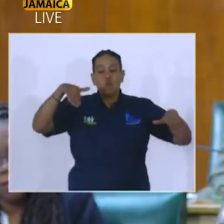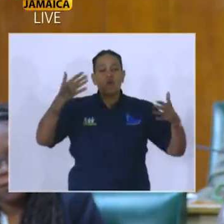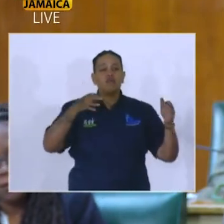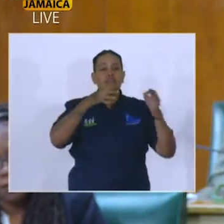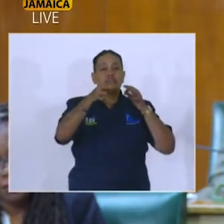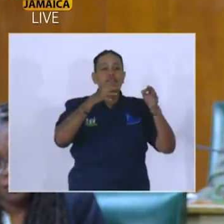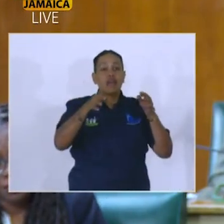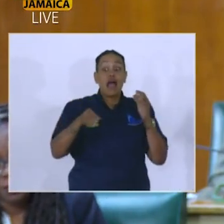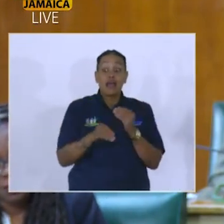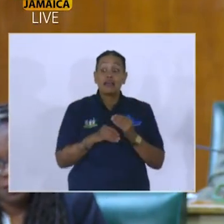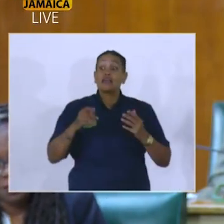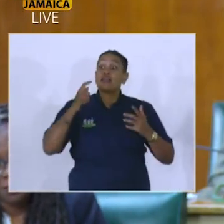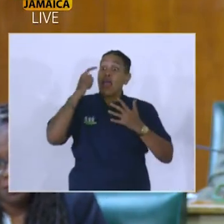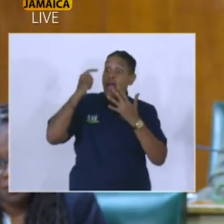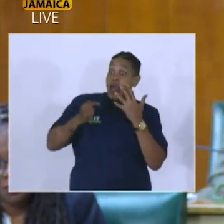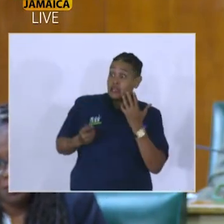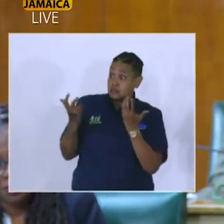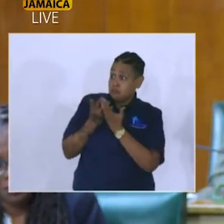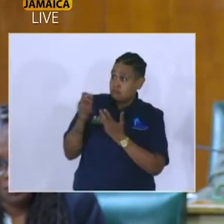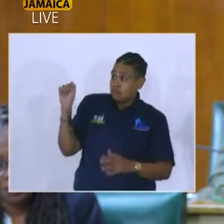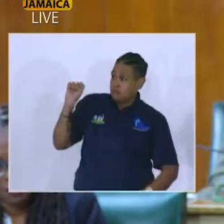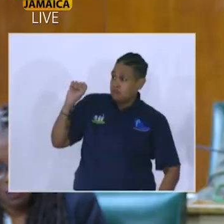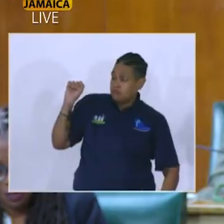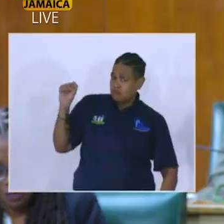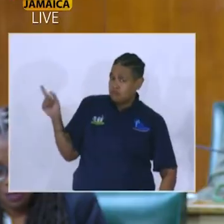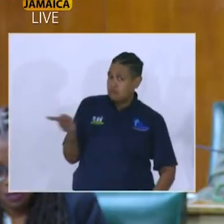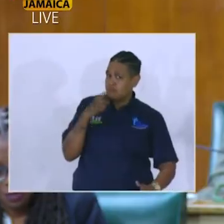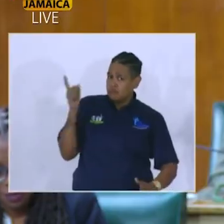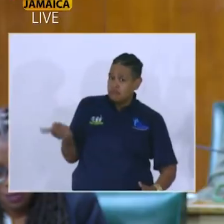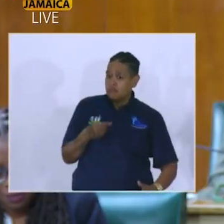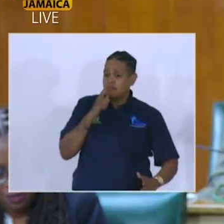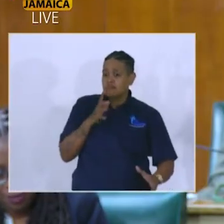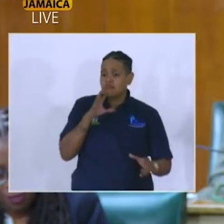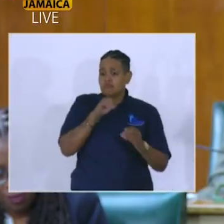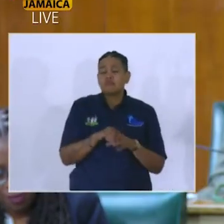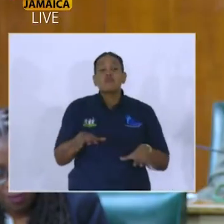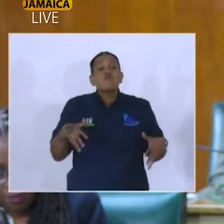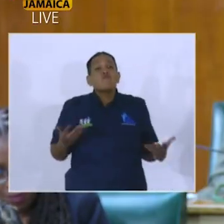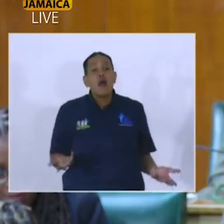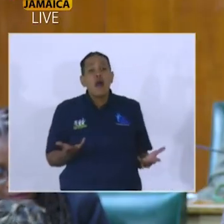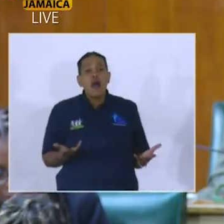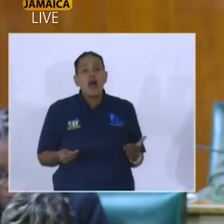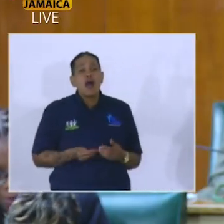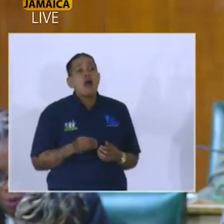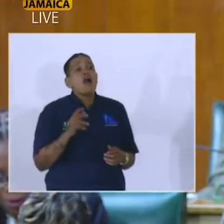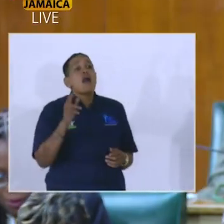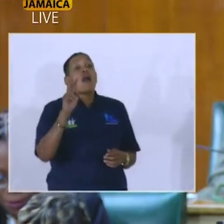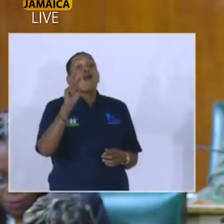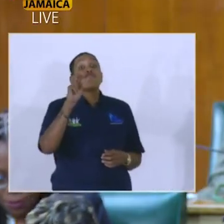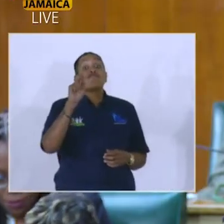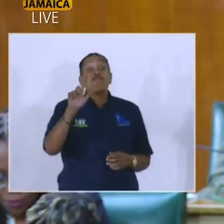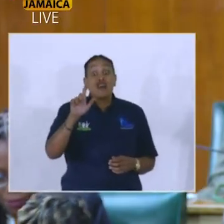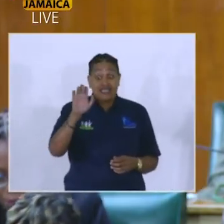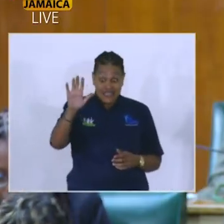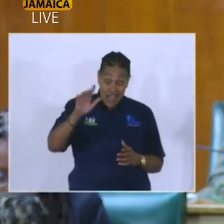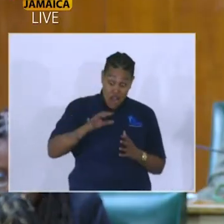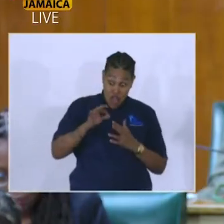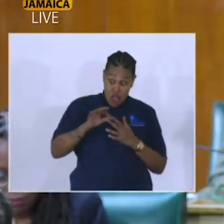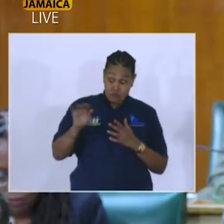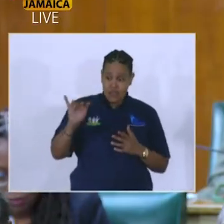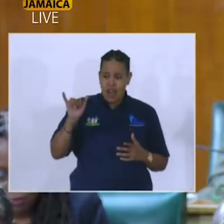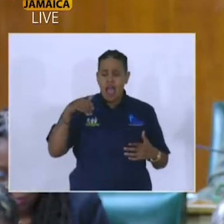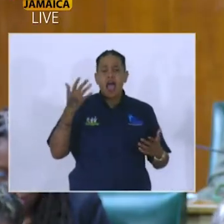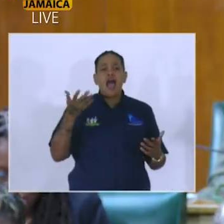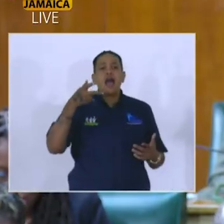redefine eligible vehicles to include versatile options